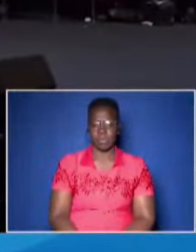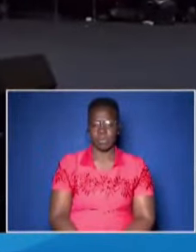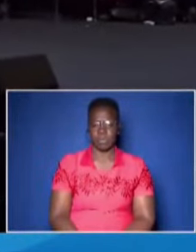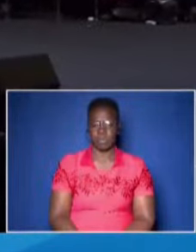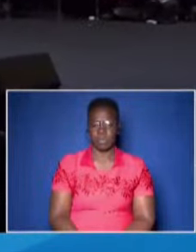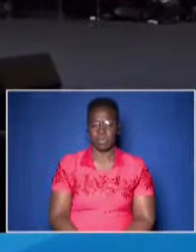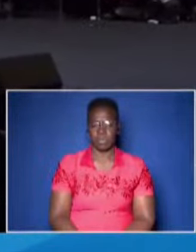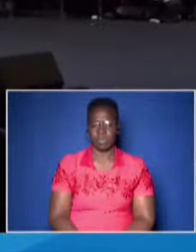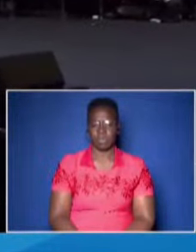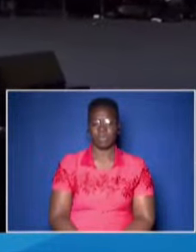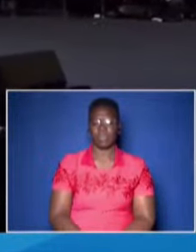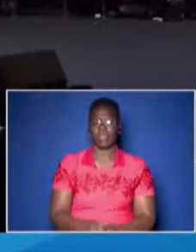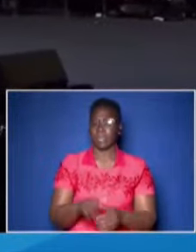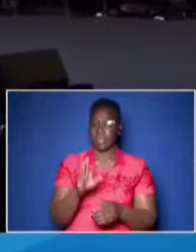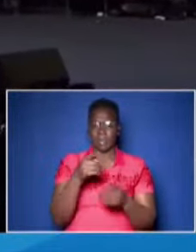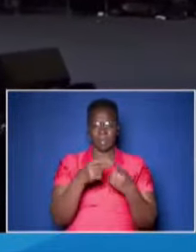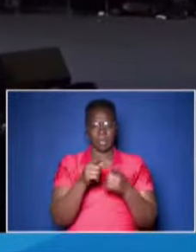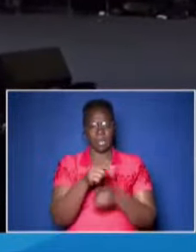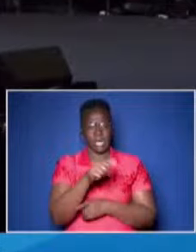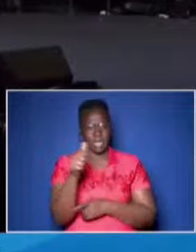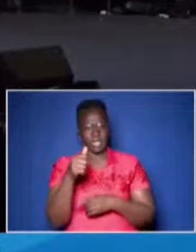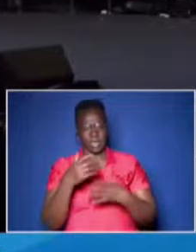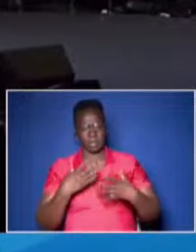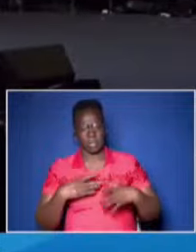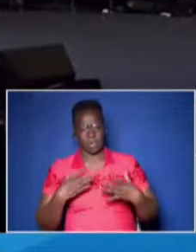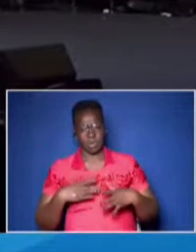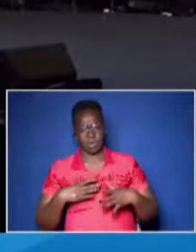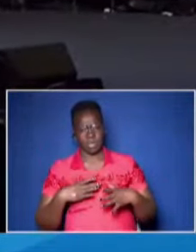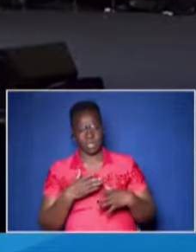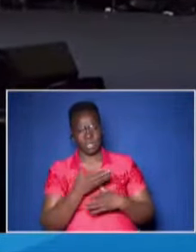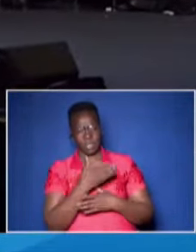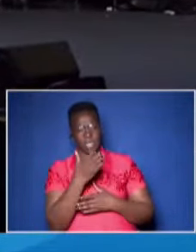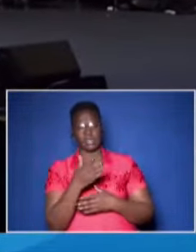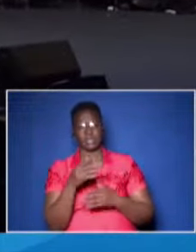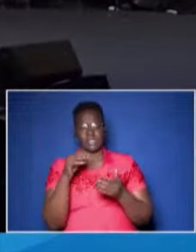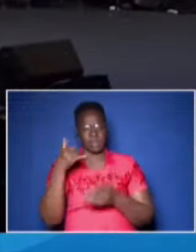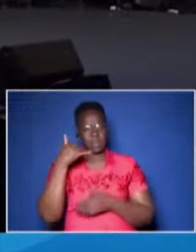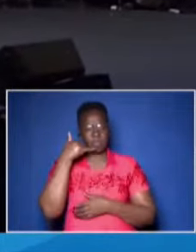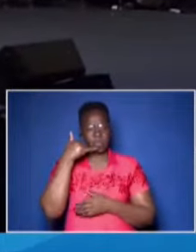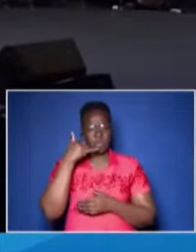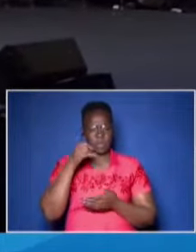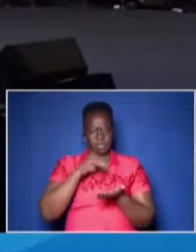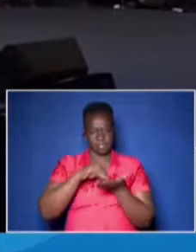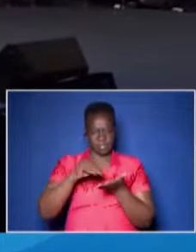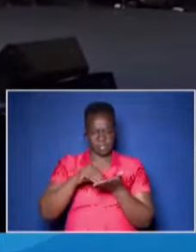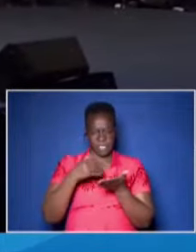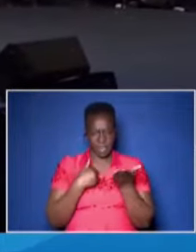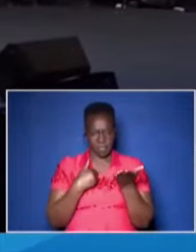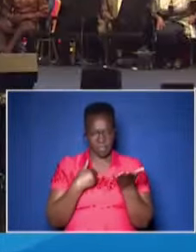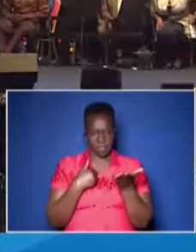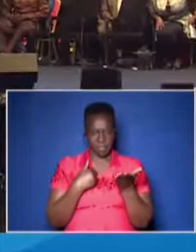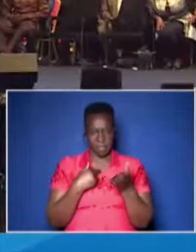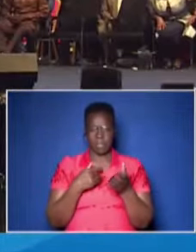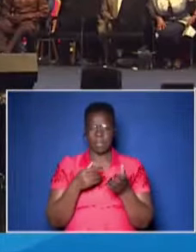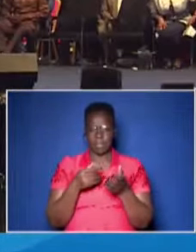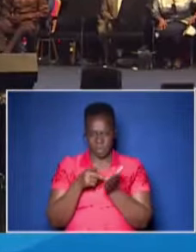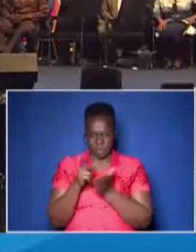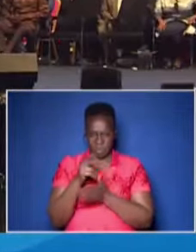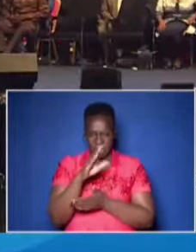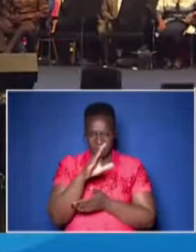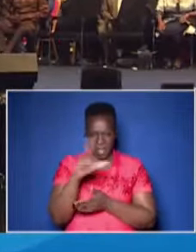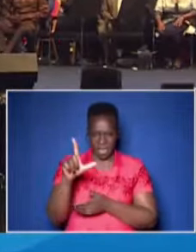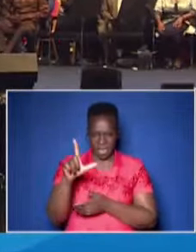the those who are in the back how do they give oh they give there is the pill number good on the screen where you can put your pay